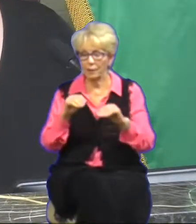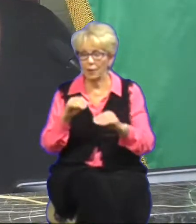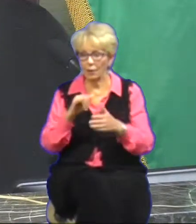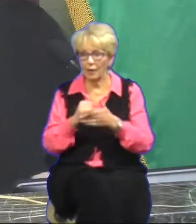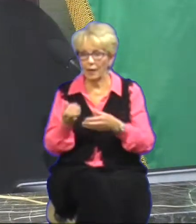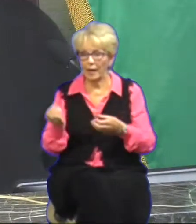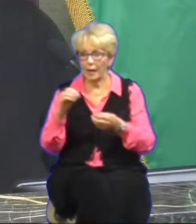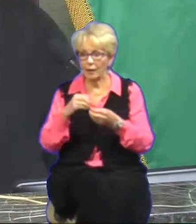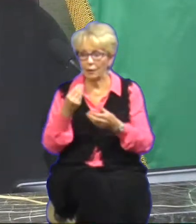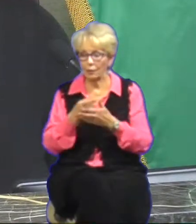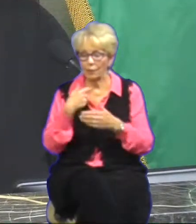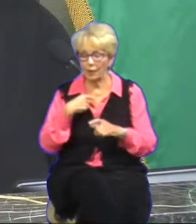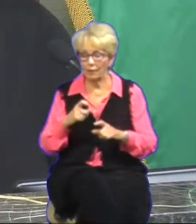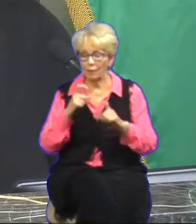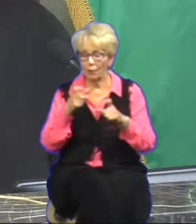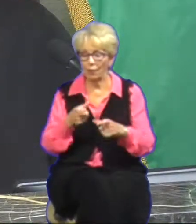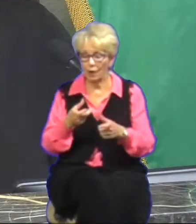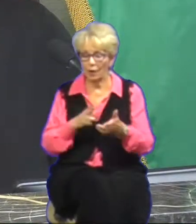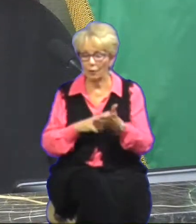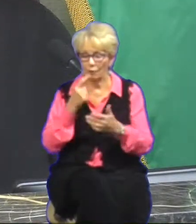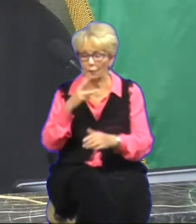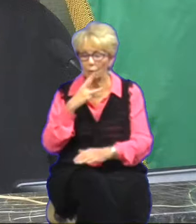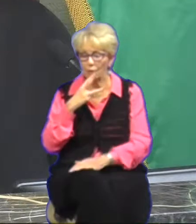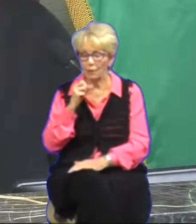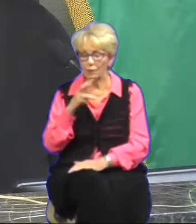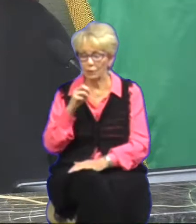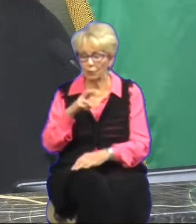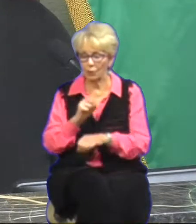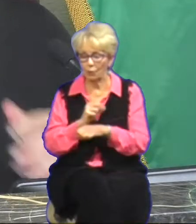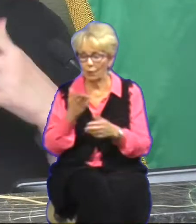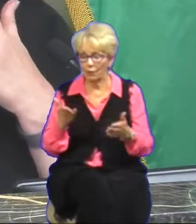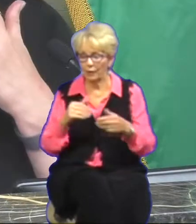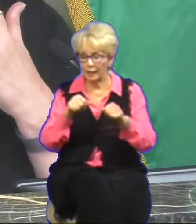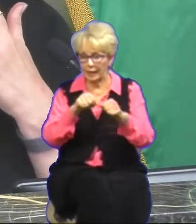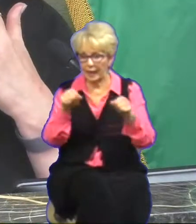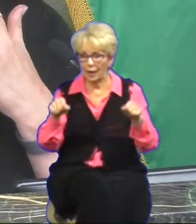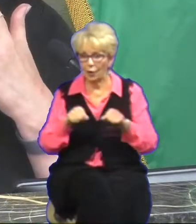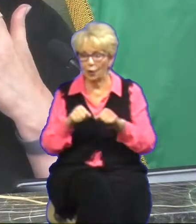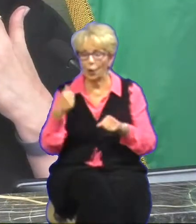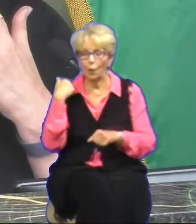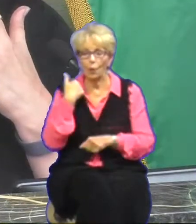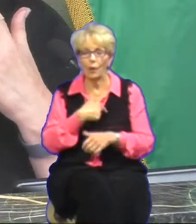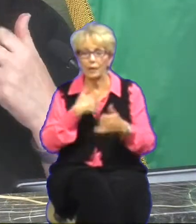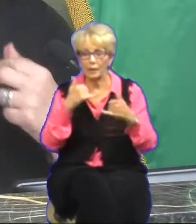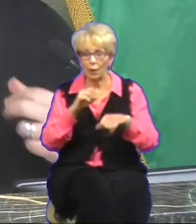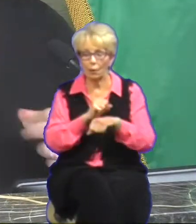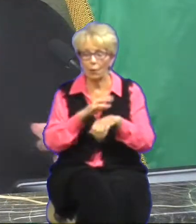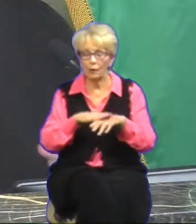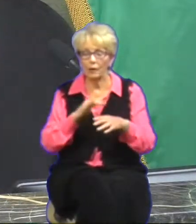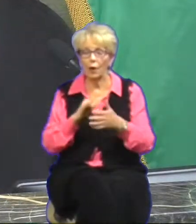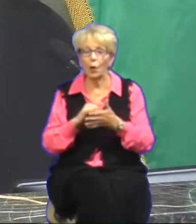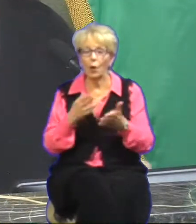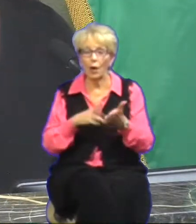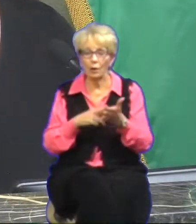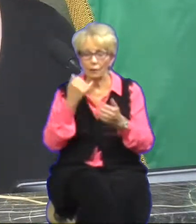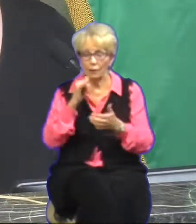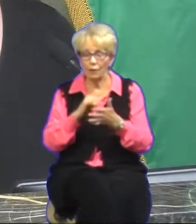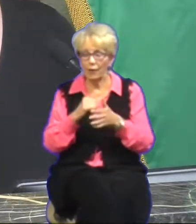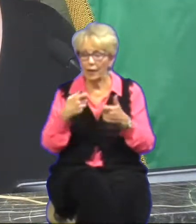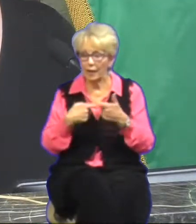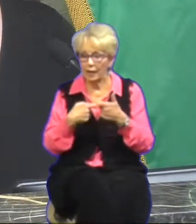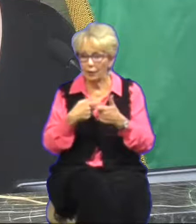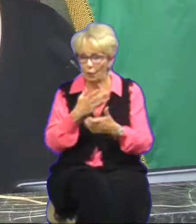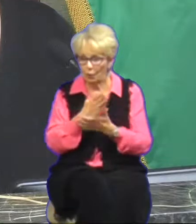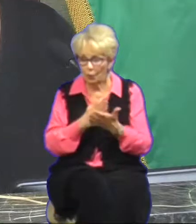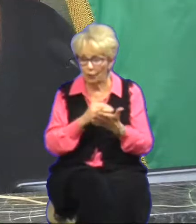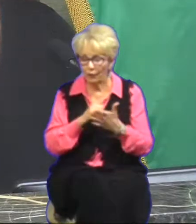extra dollars. You have awarded contracts for the water and sewer work in this area. We are still working on contracts for the electric